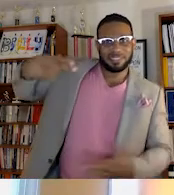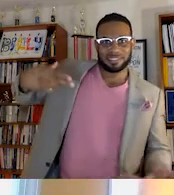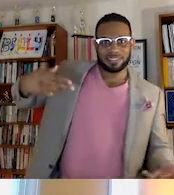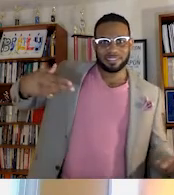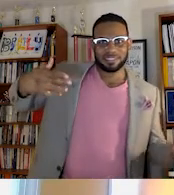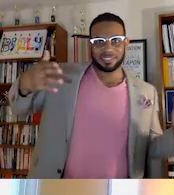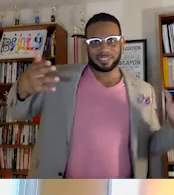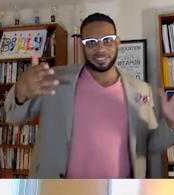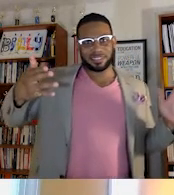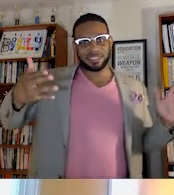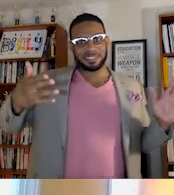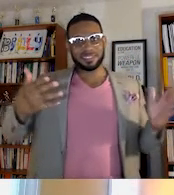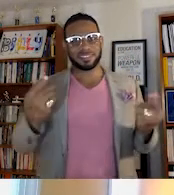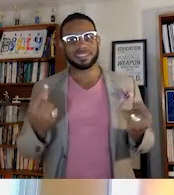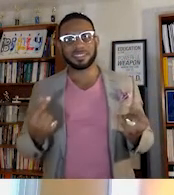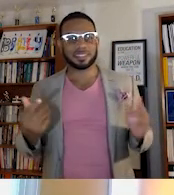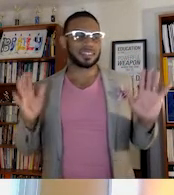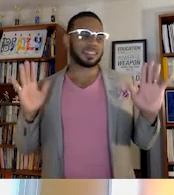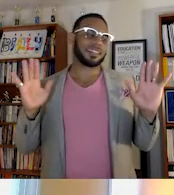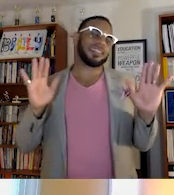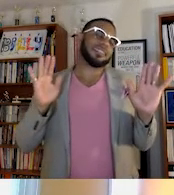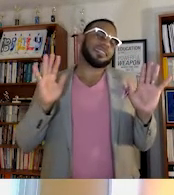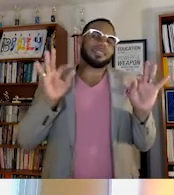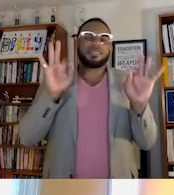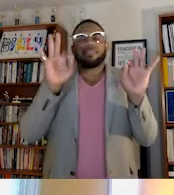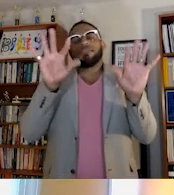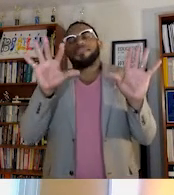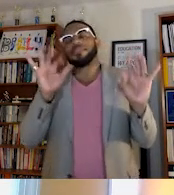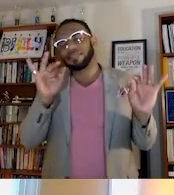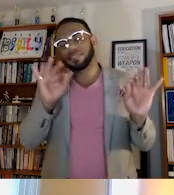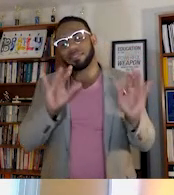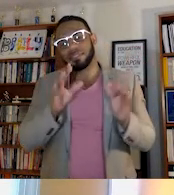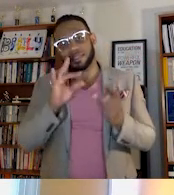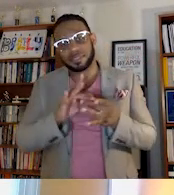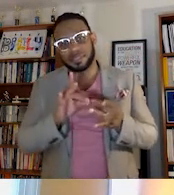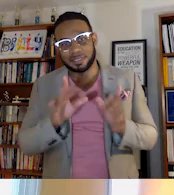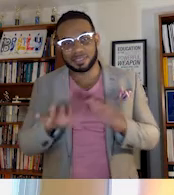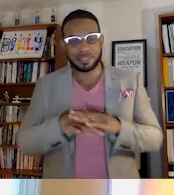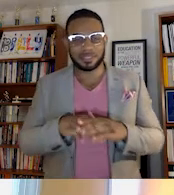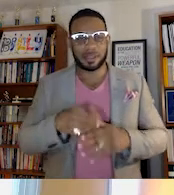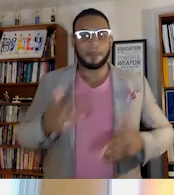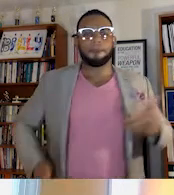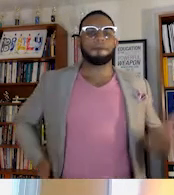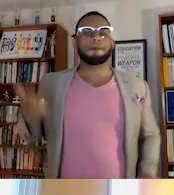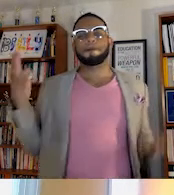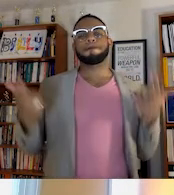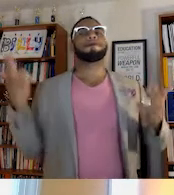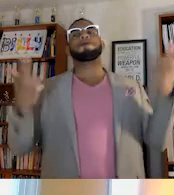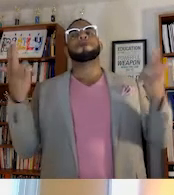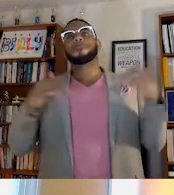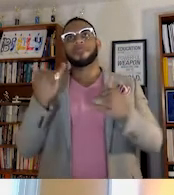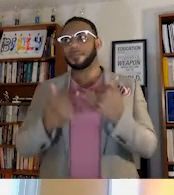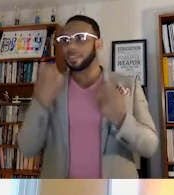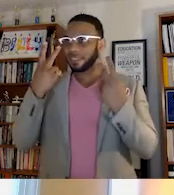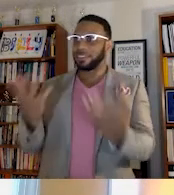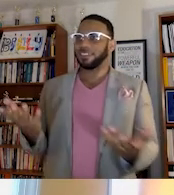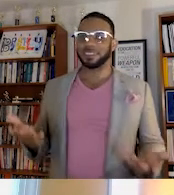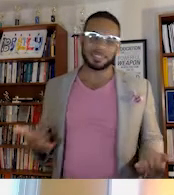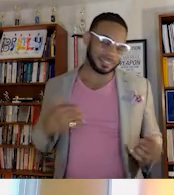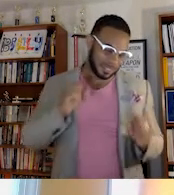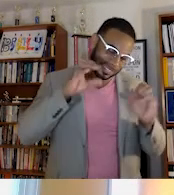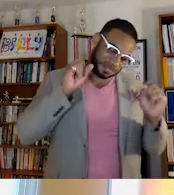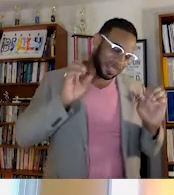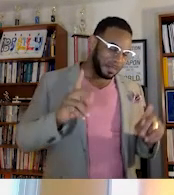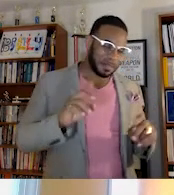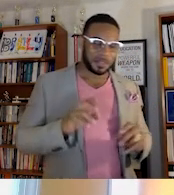That was the humble brag tip. You come out with the bam at the end. Exactly. No. Come out blazing, guns blazing at the end. Okay, It's an